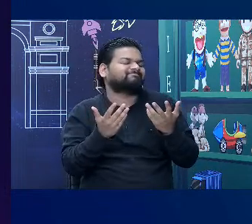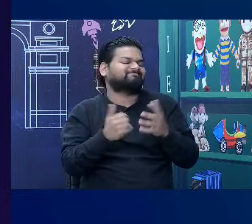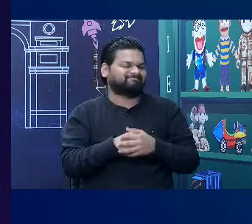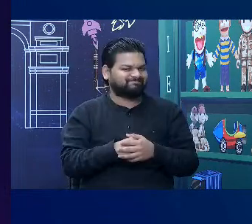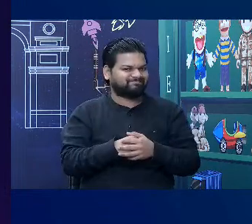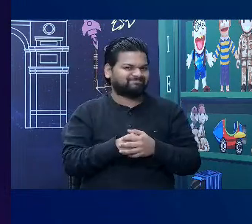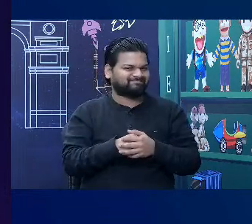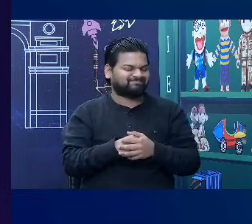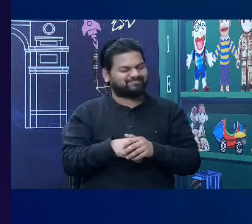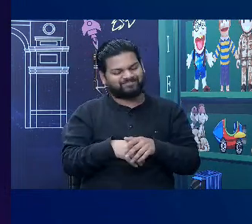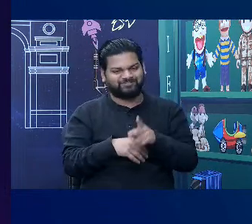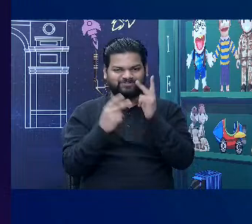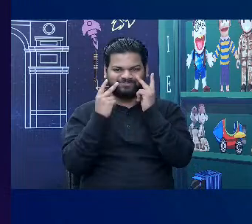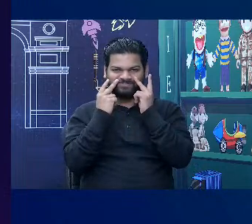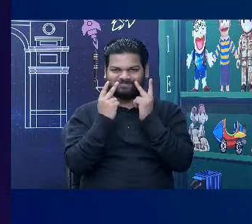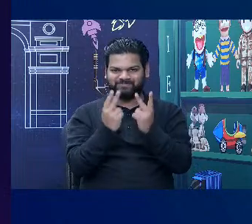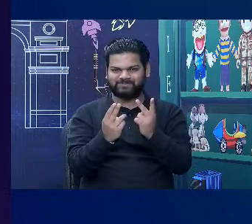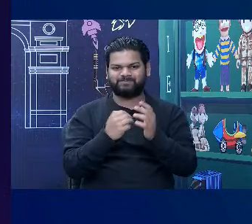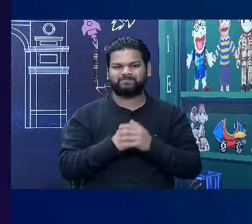For instance,